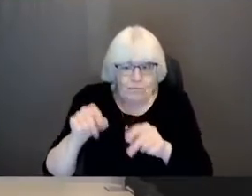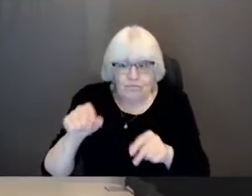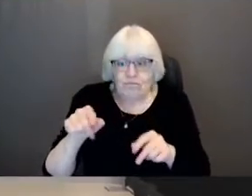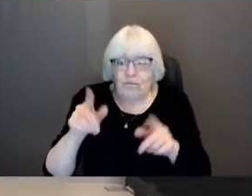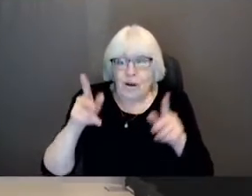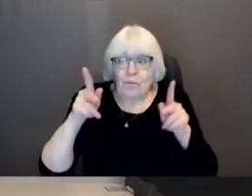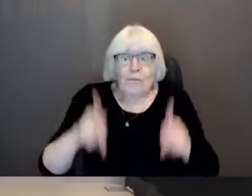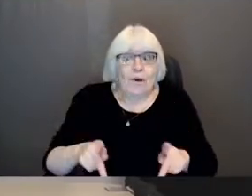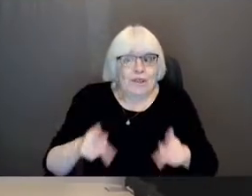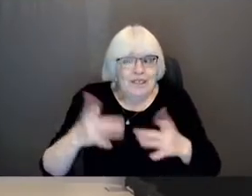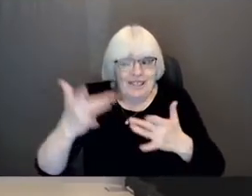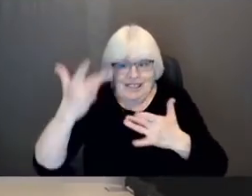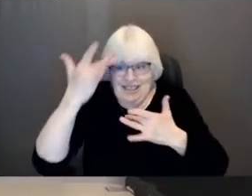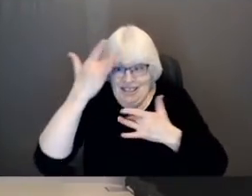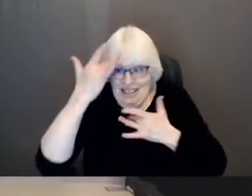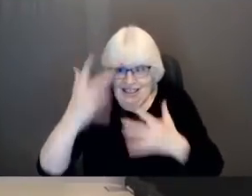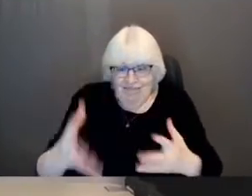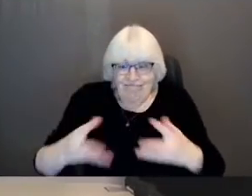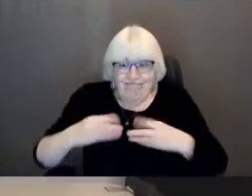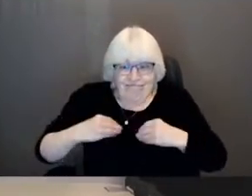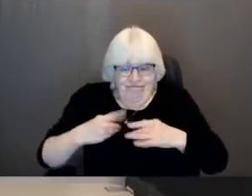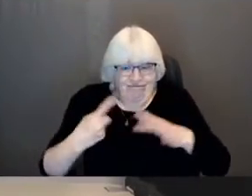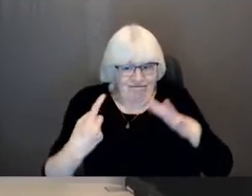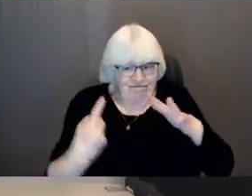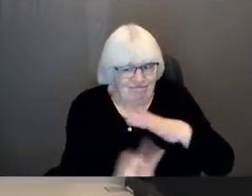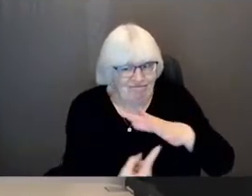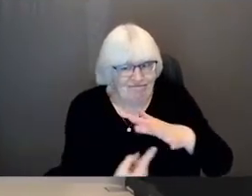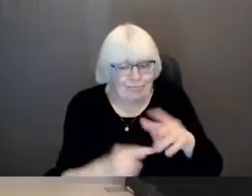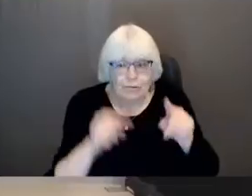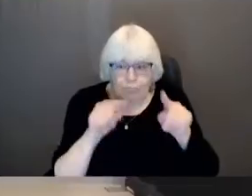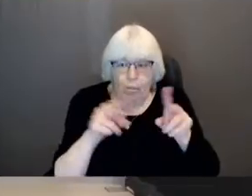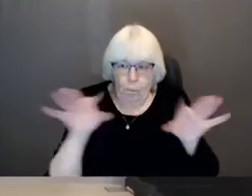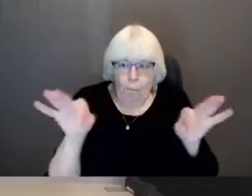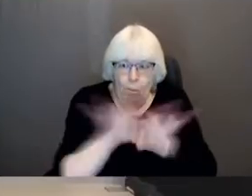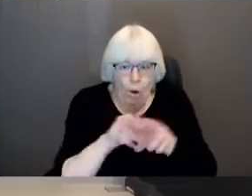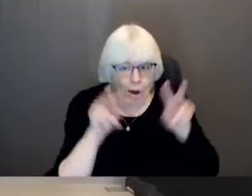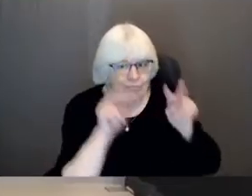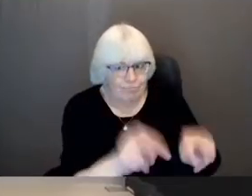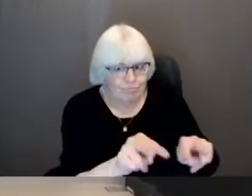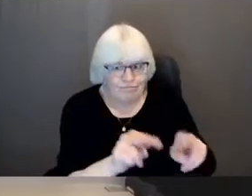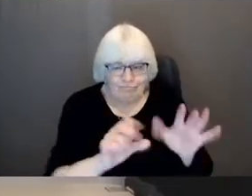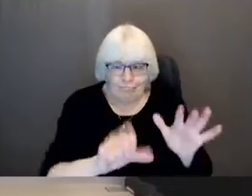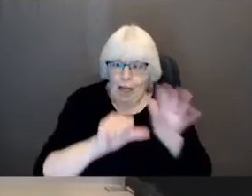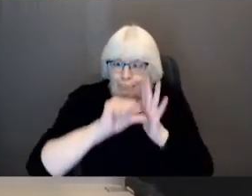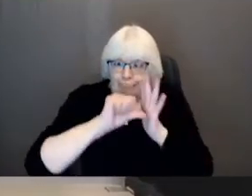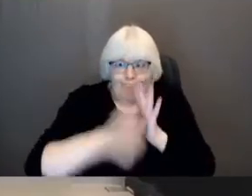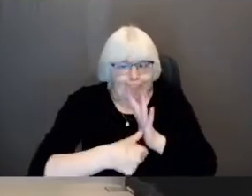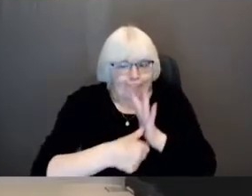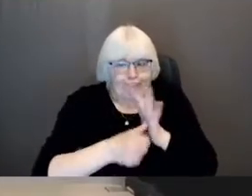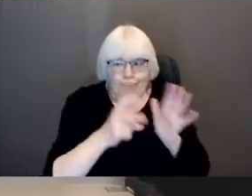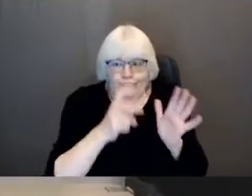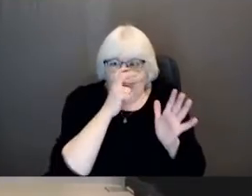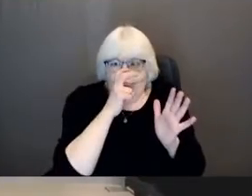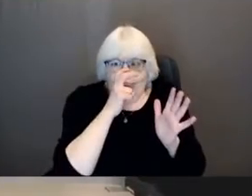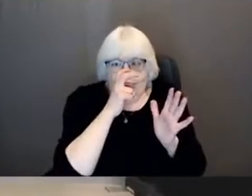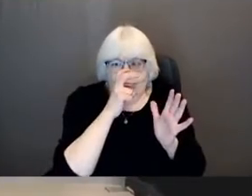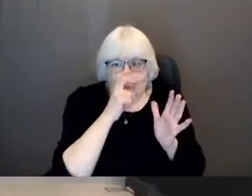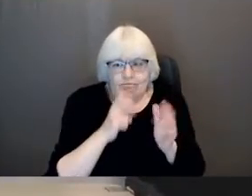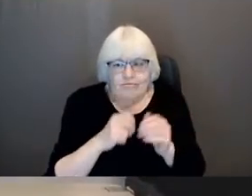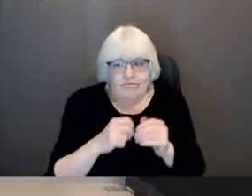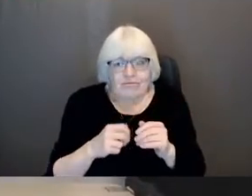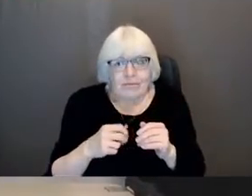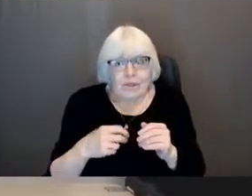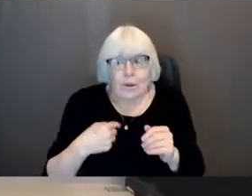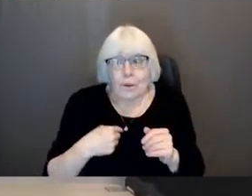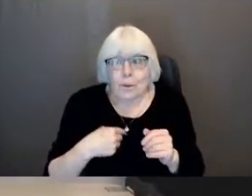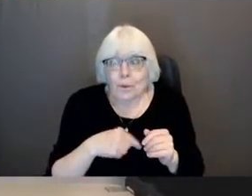I would say I think we knew and had planned for the realization that we wouldn't be able to have